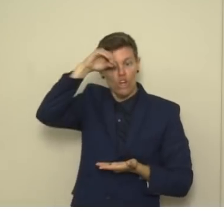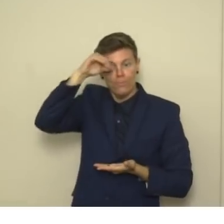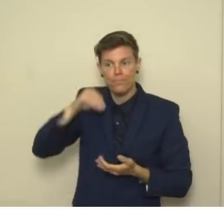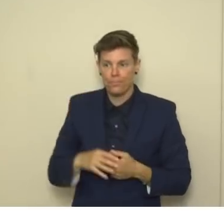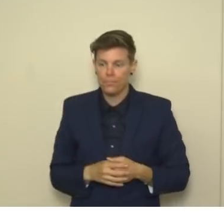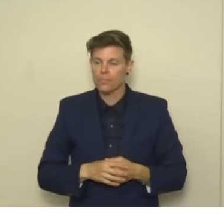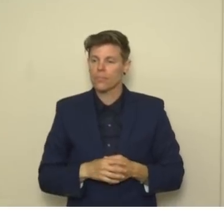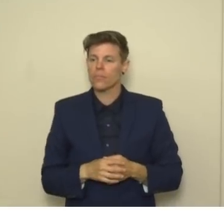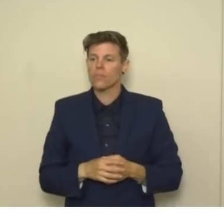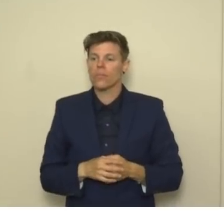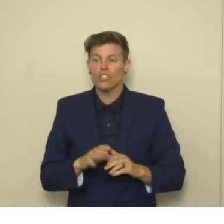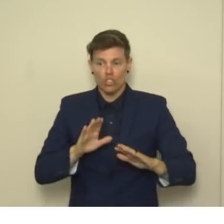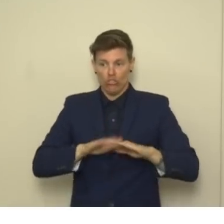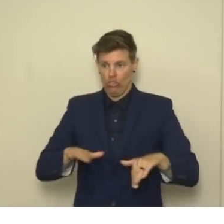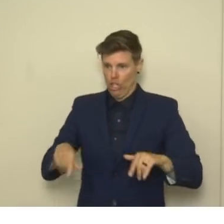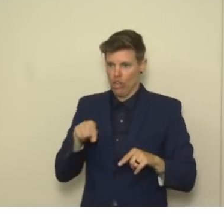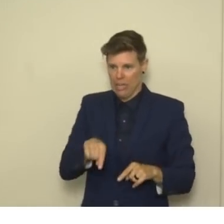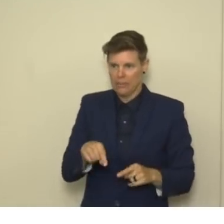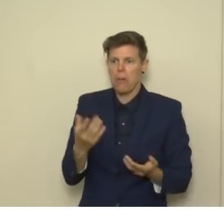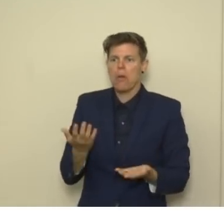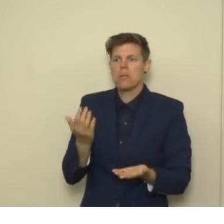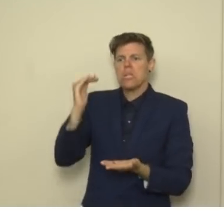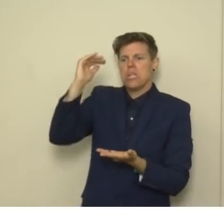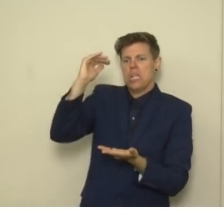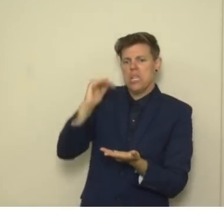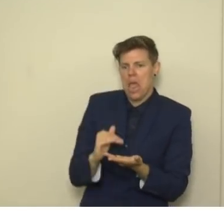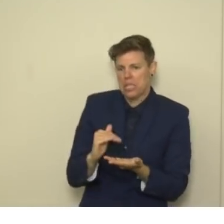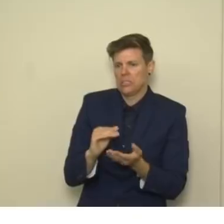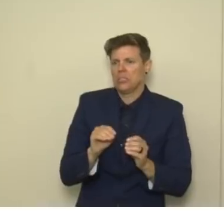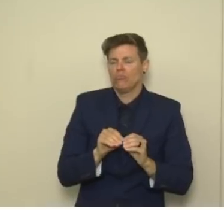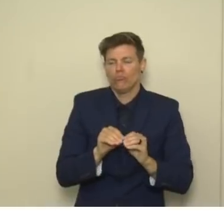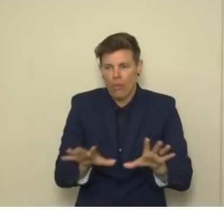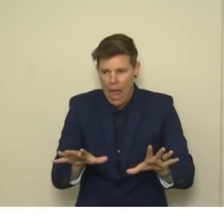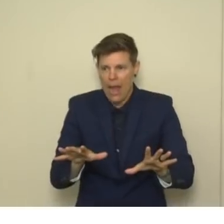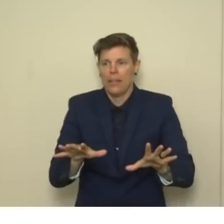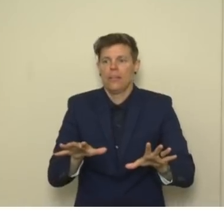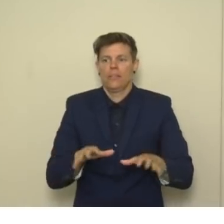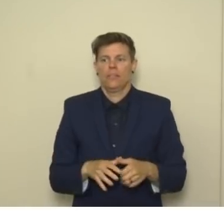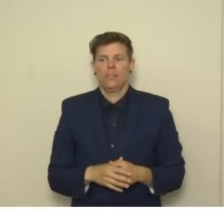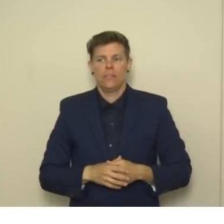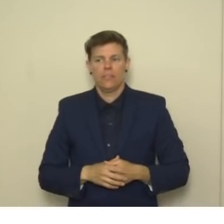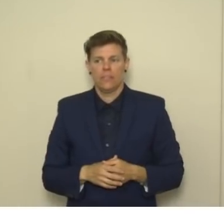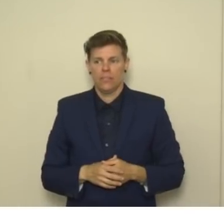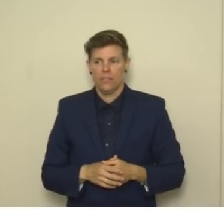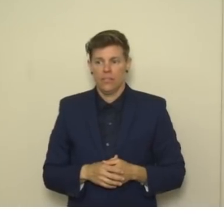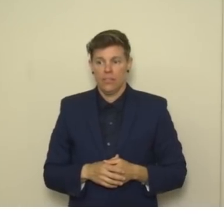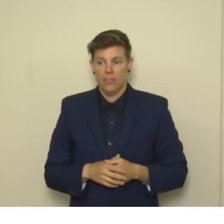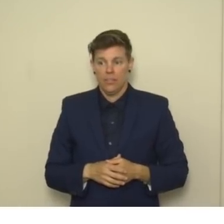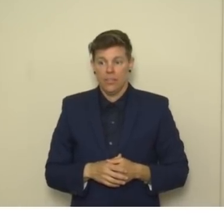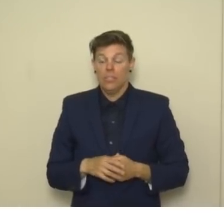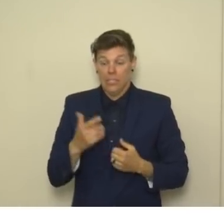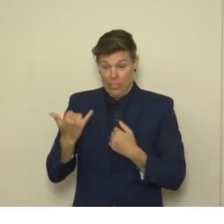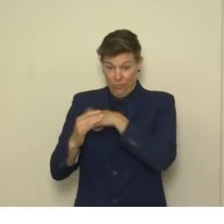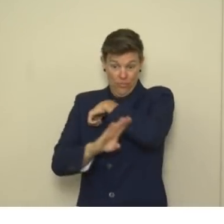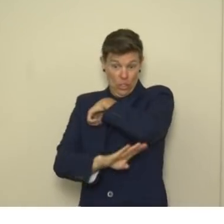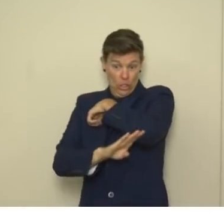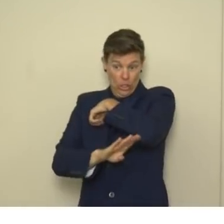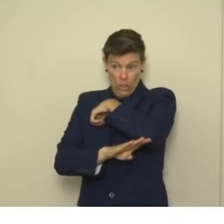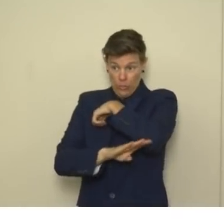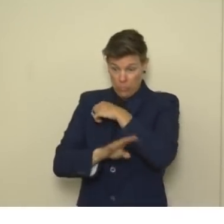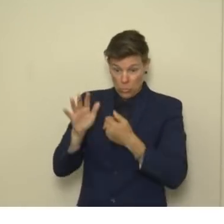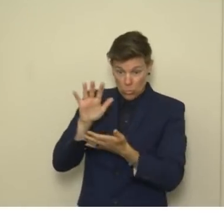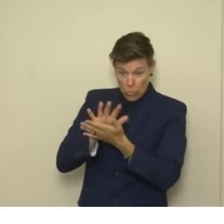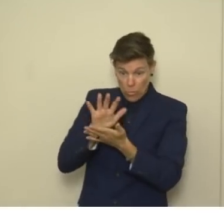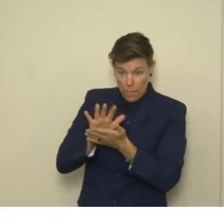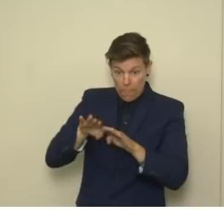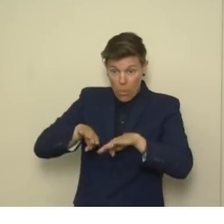less transmission. But households, when South Korea reopened schools, there were more actually people affected.